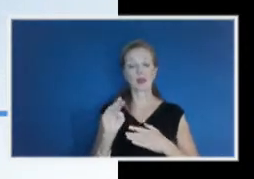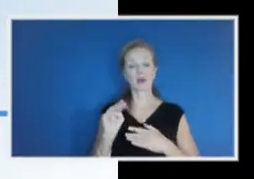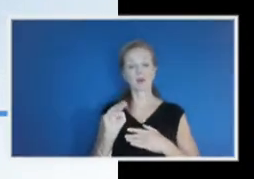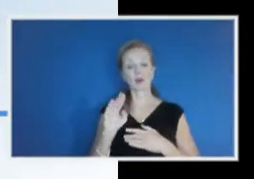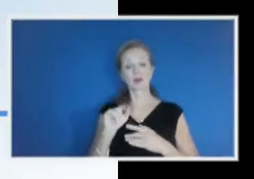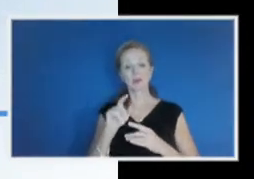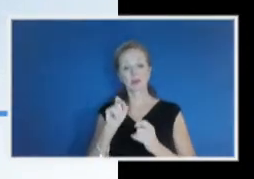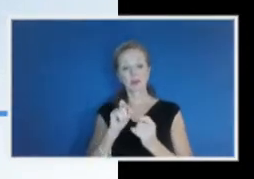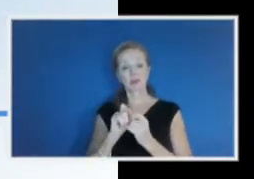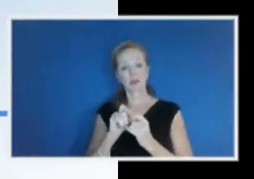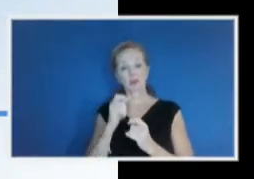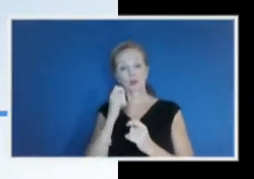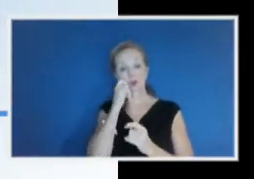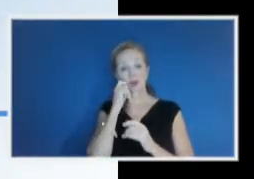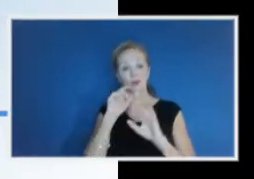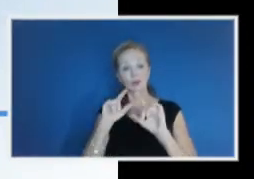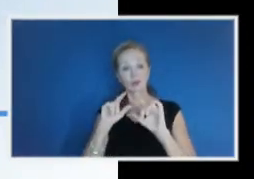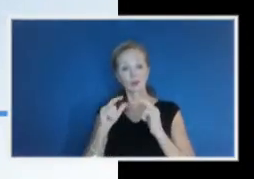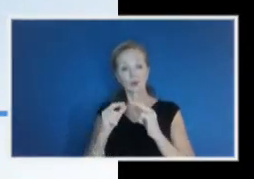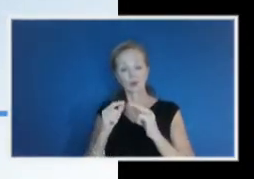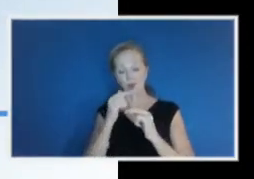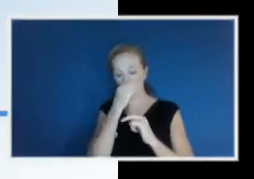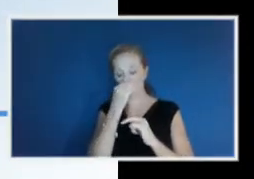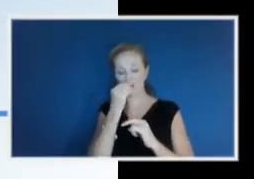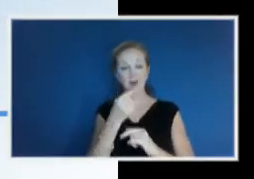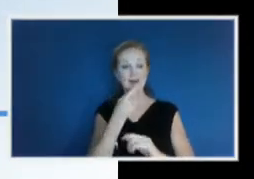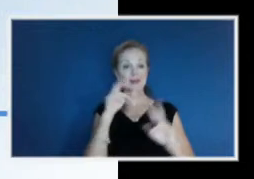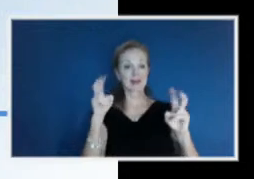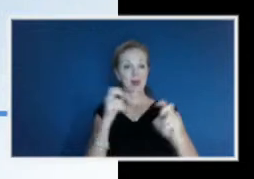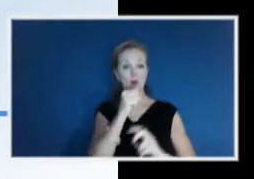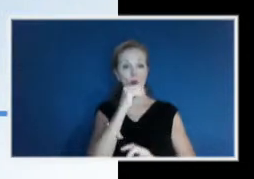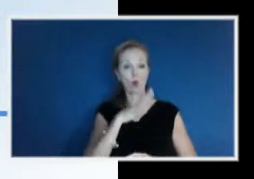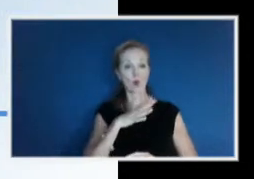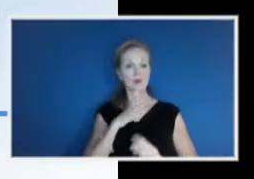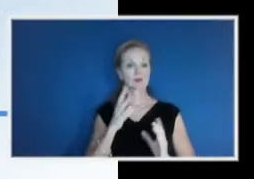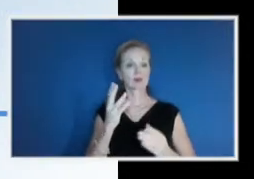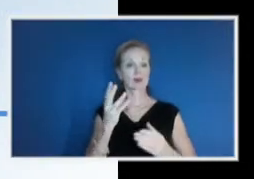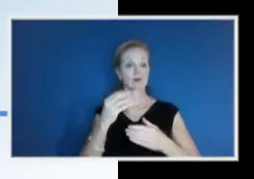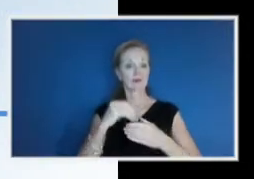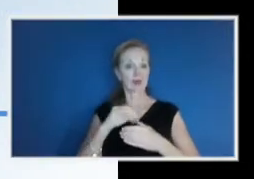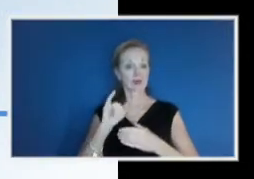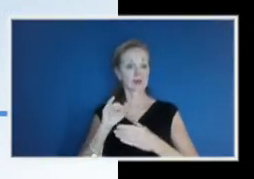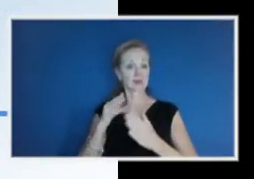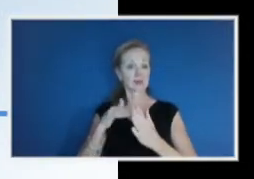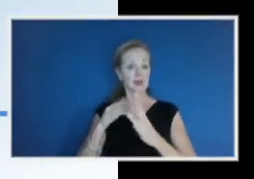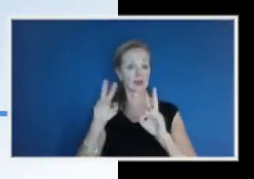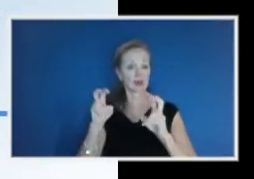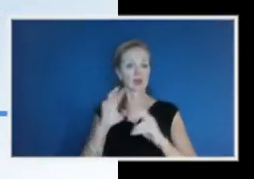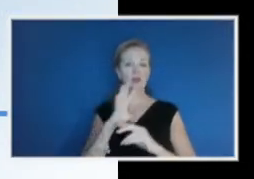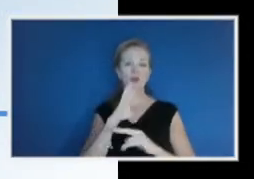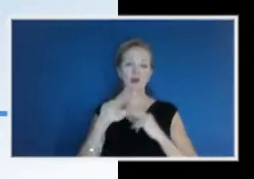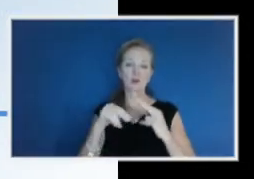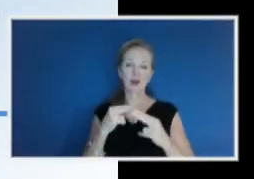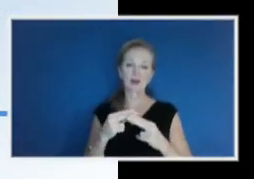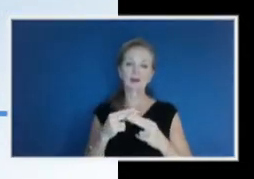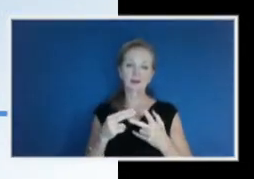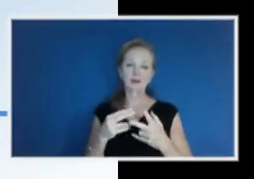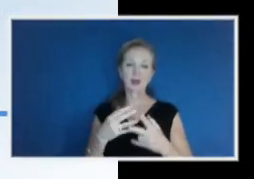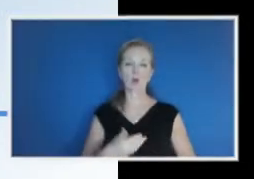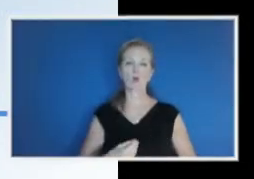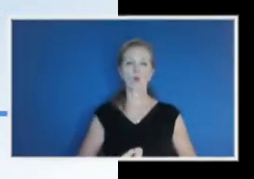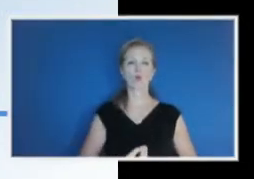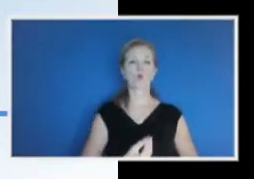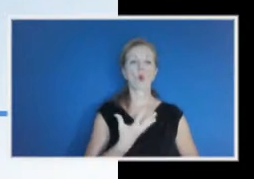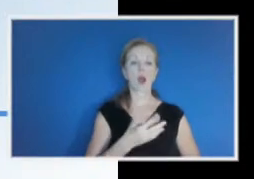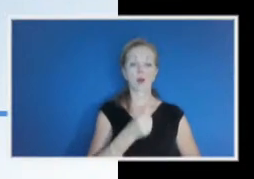group. So when we say women in the study, at least from a quantitative standpoint, we are talking about white women.